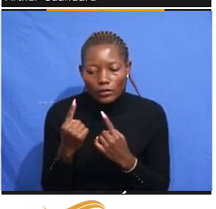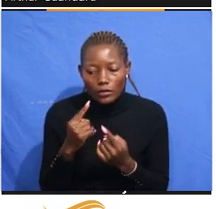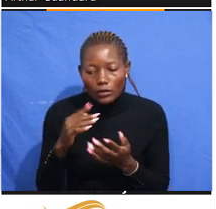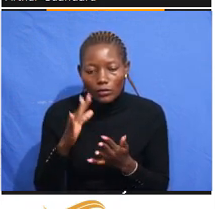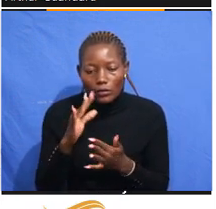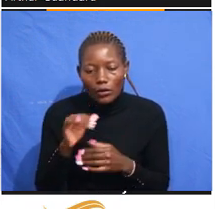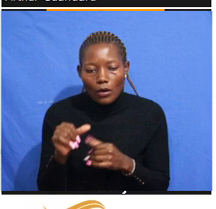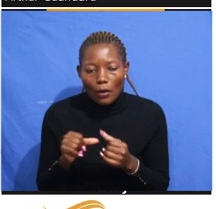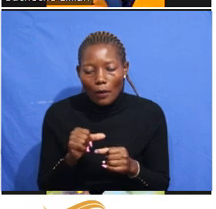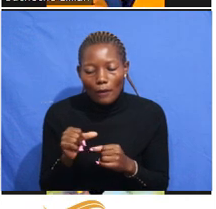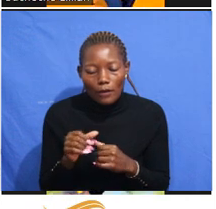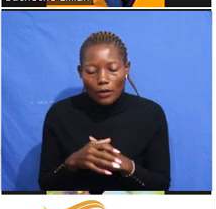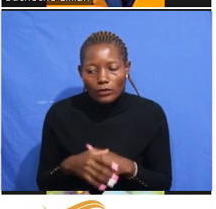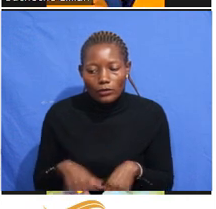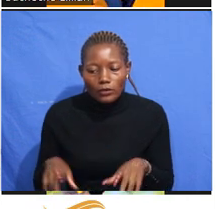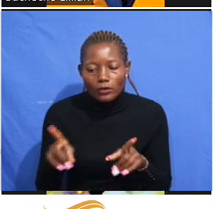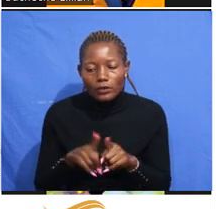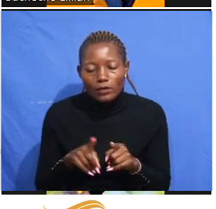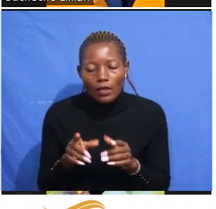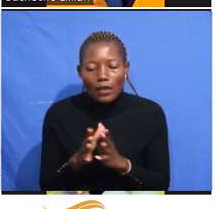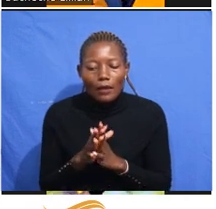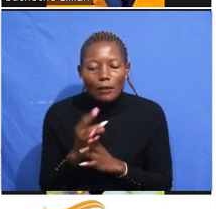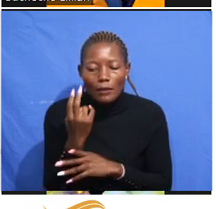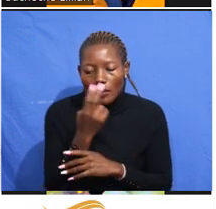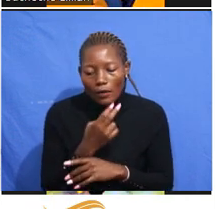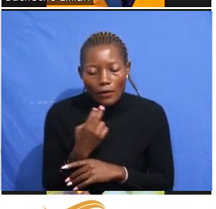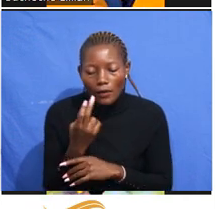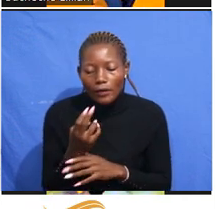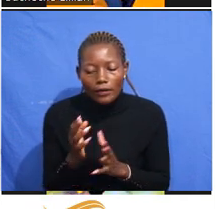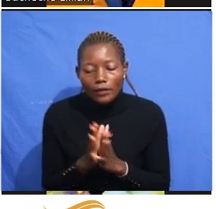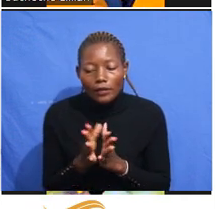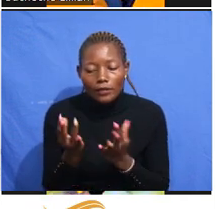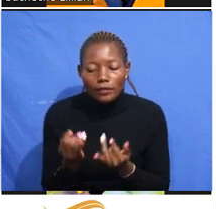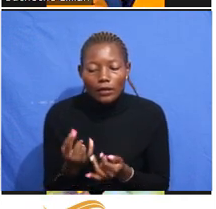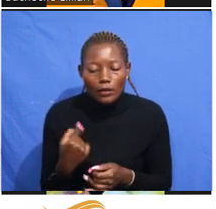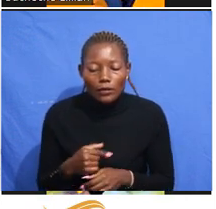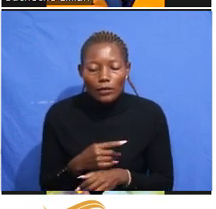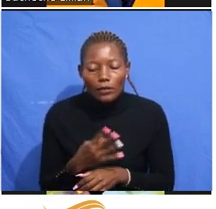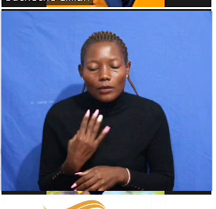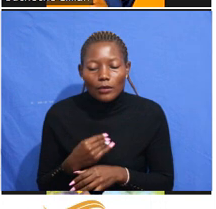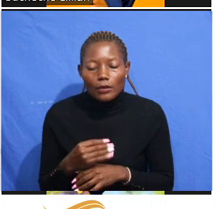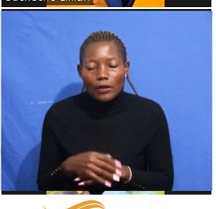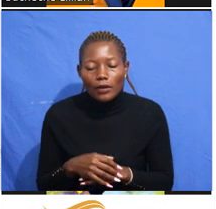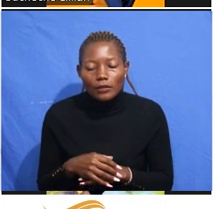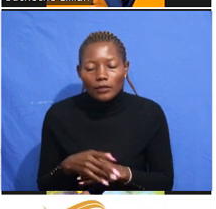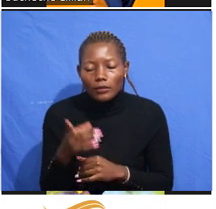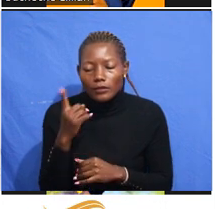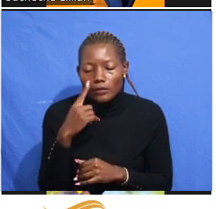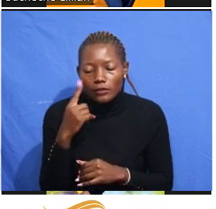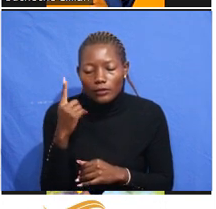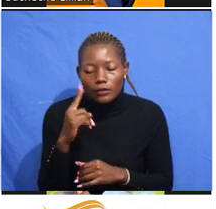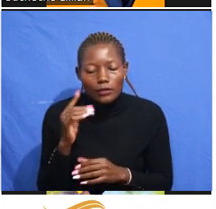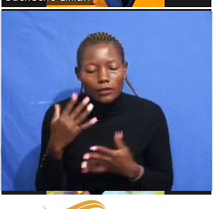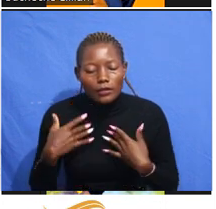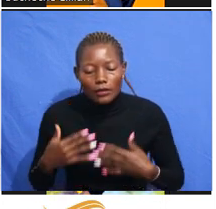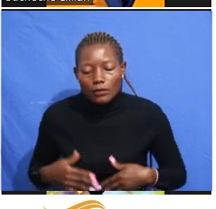eat fats that get down to fatty acids. And then we need now that metabolism where you see the body cannot